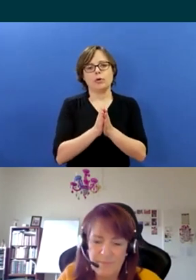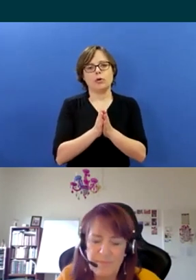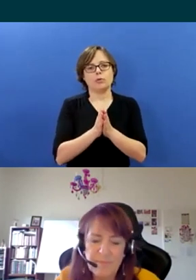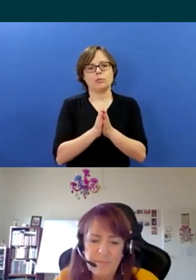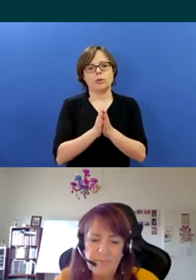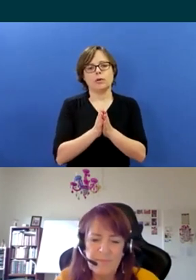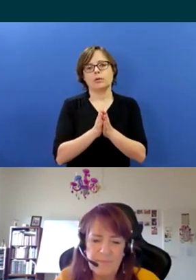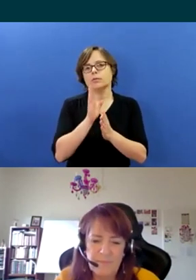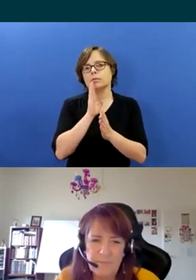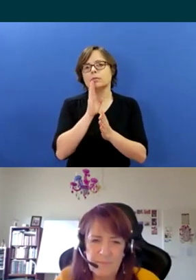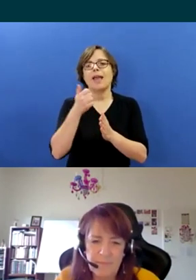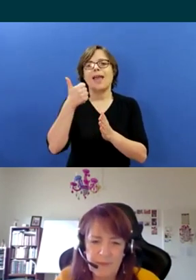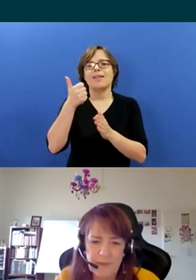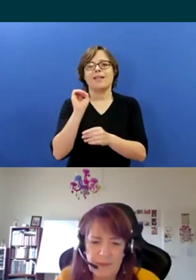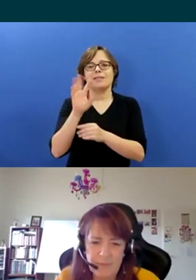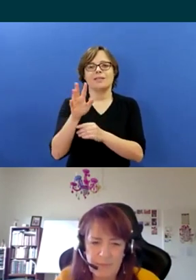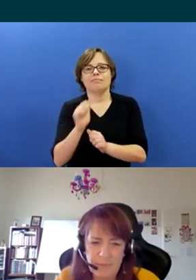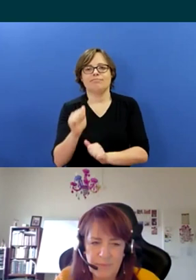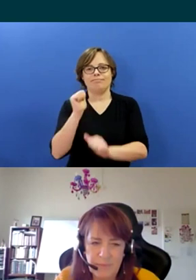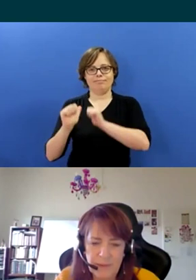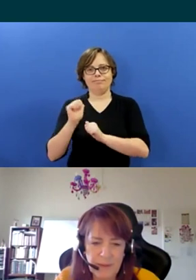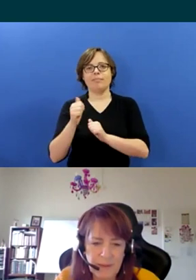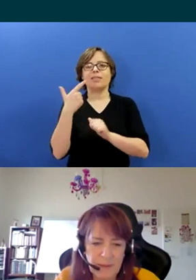15 sekund wcześniej. 2 zdania wcześniej.